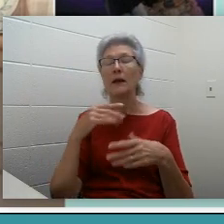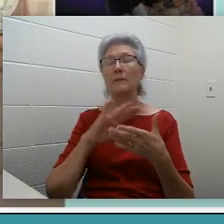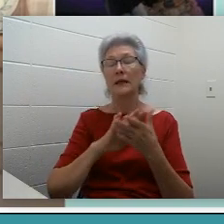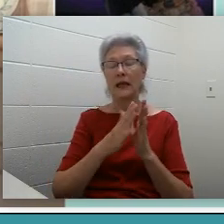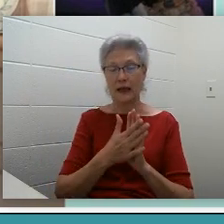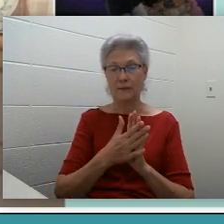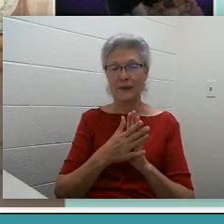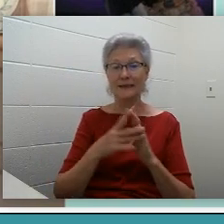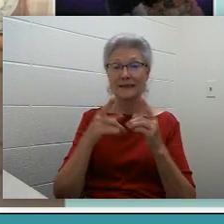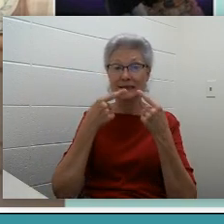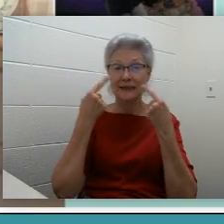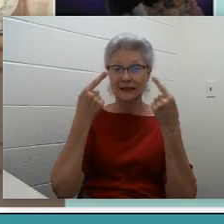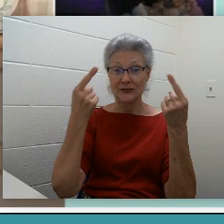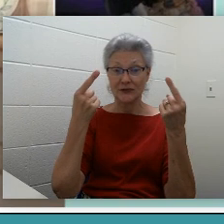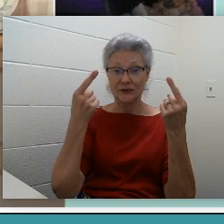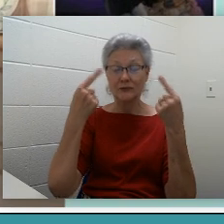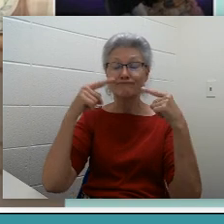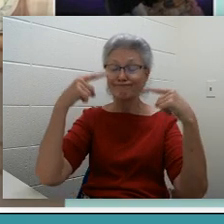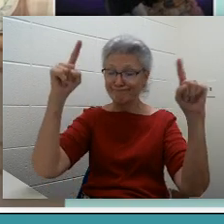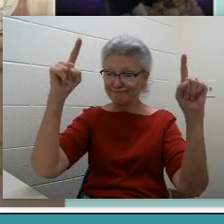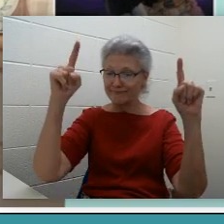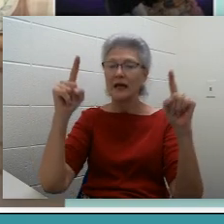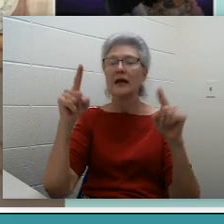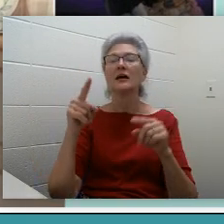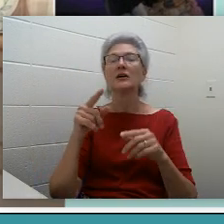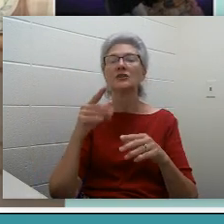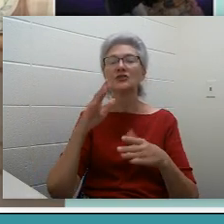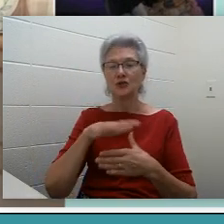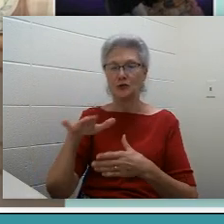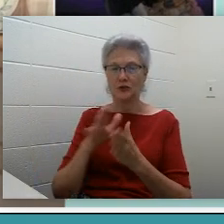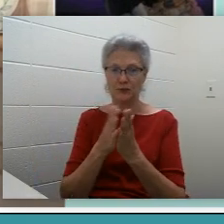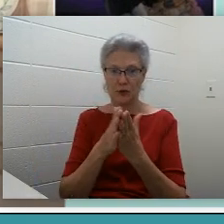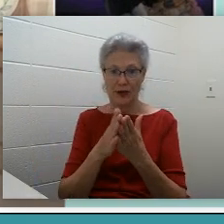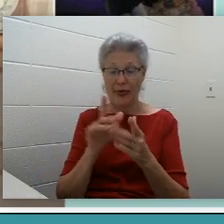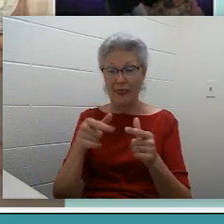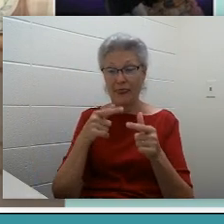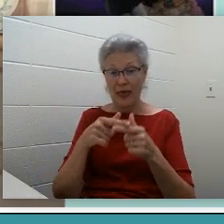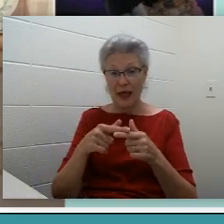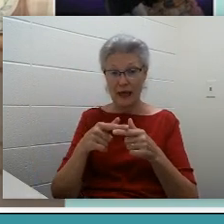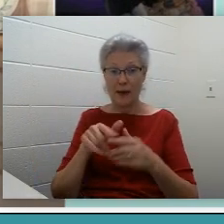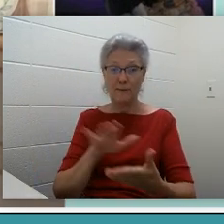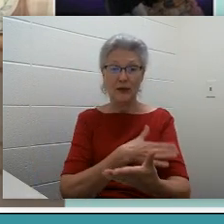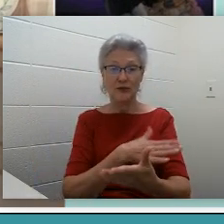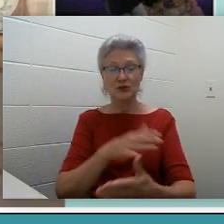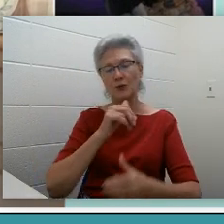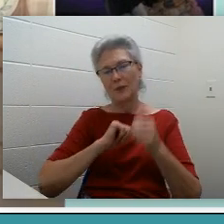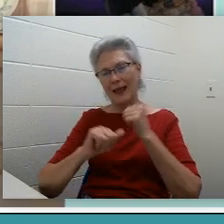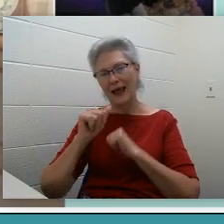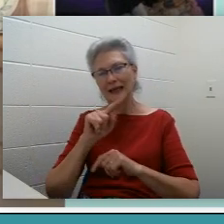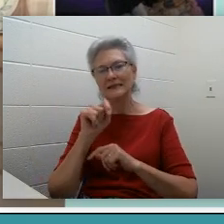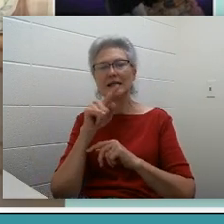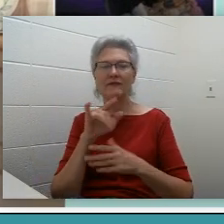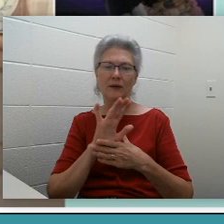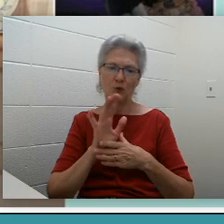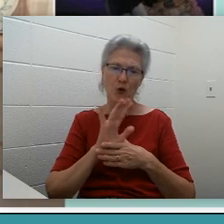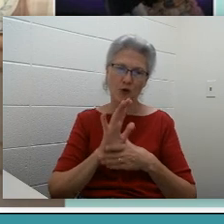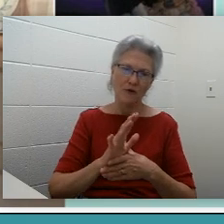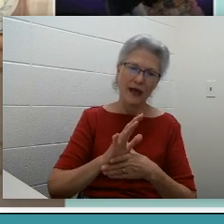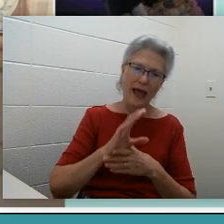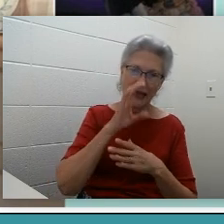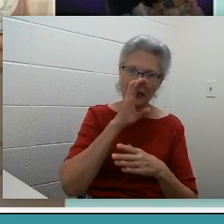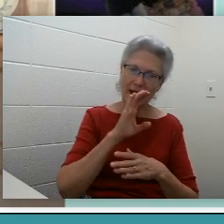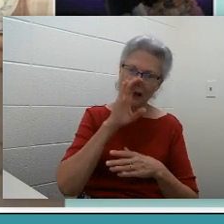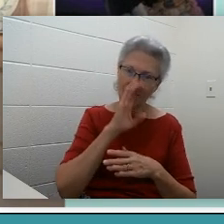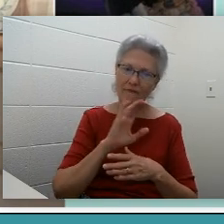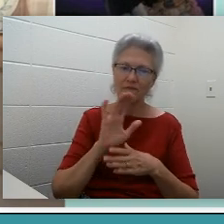Peter and Wendy, in 1911. Next came a Broadway musical, a TV movie, and an animated film